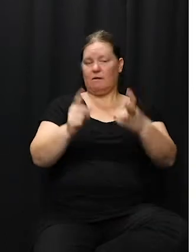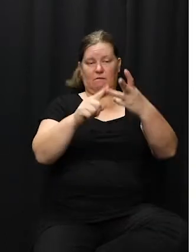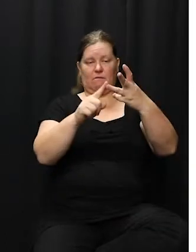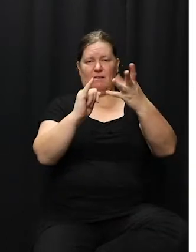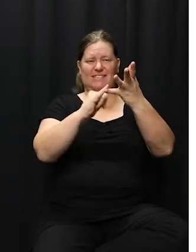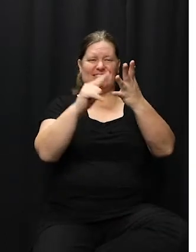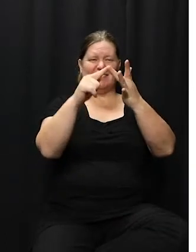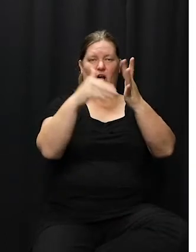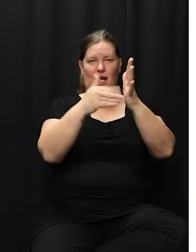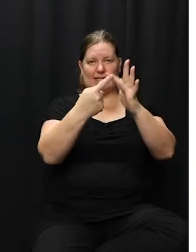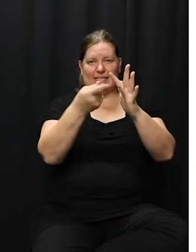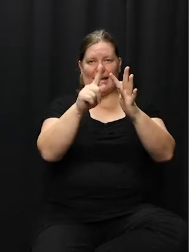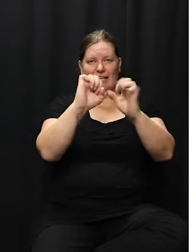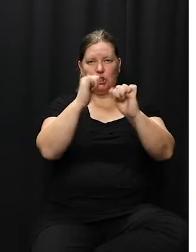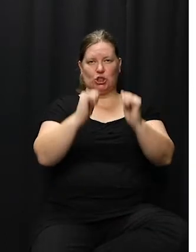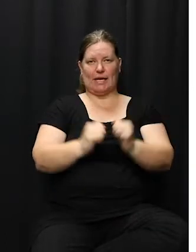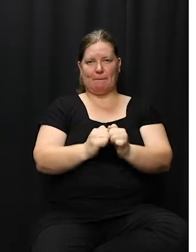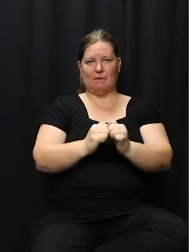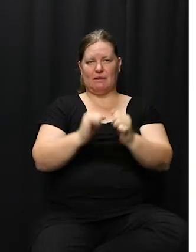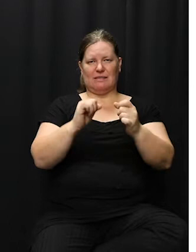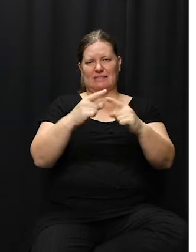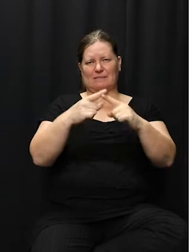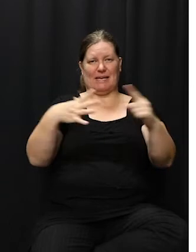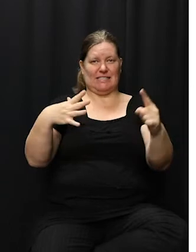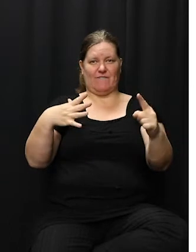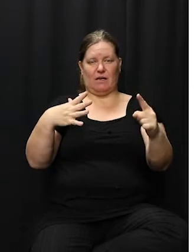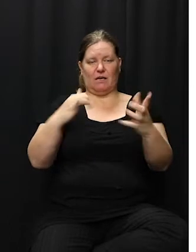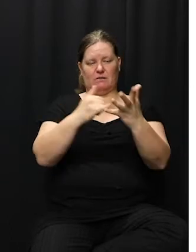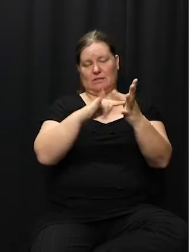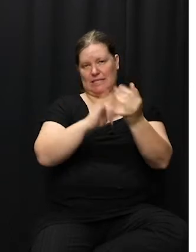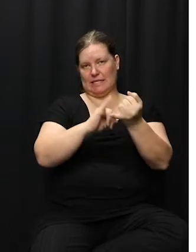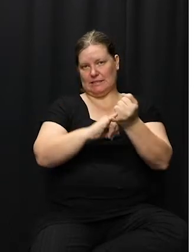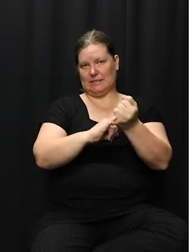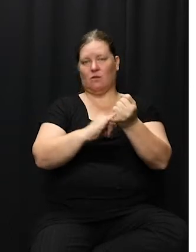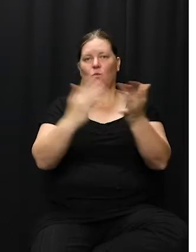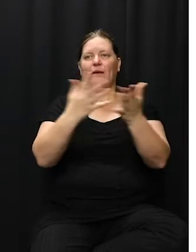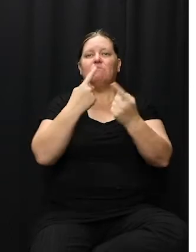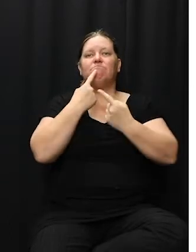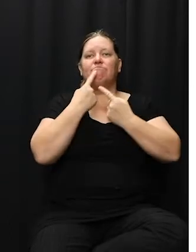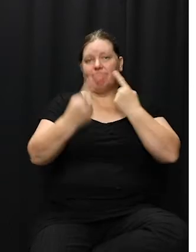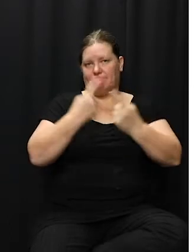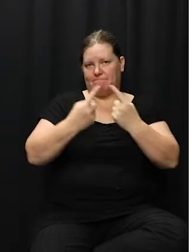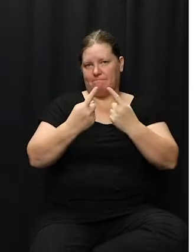And lastly, there's what's called size and shape specifiers, or